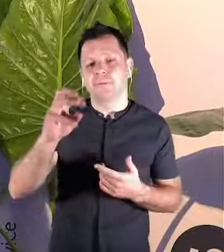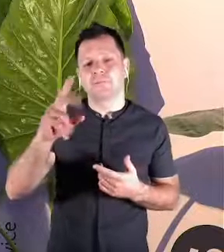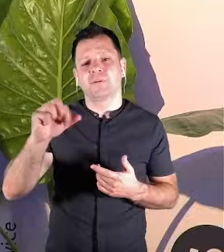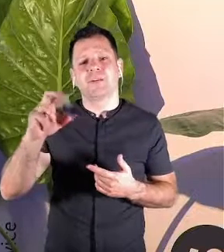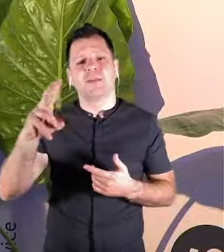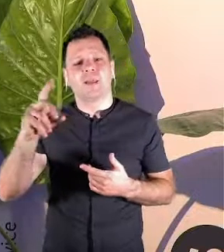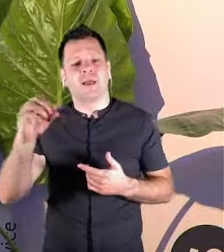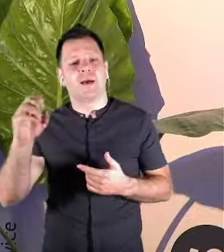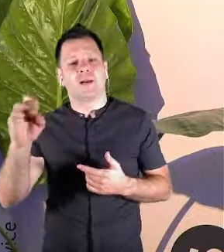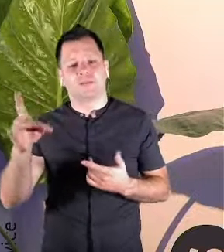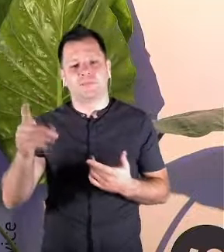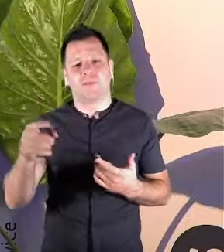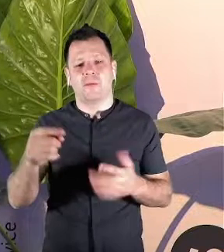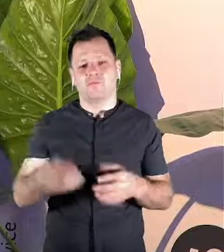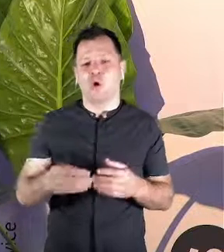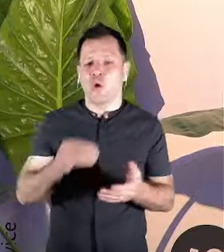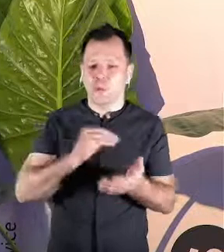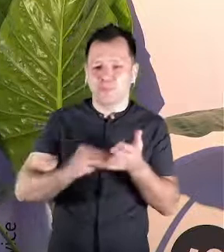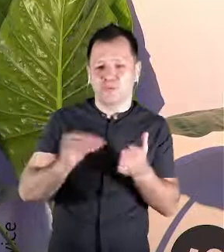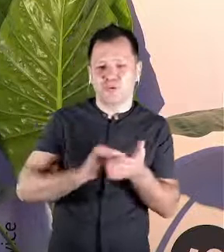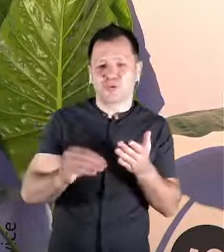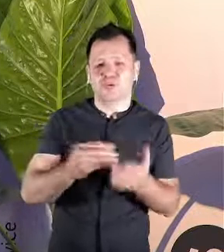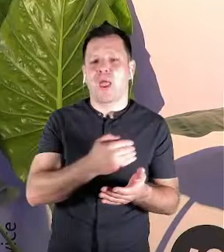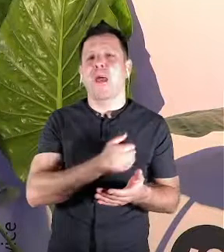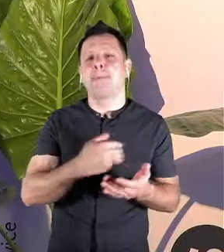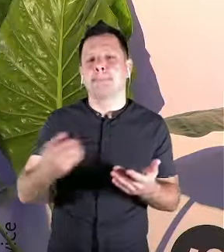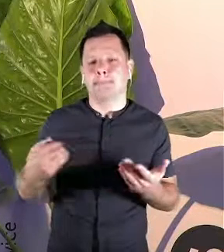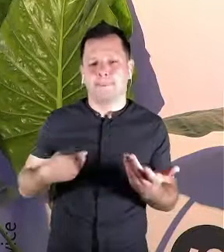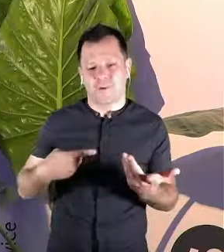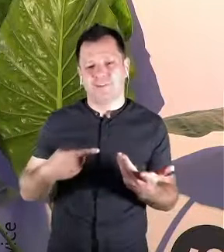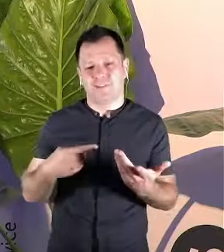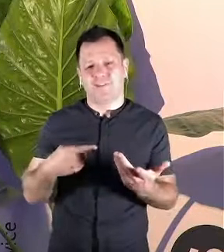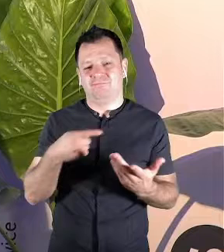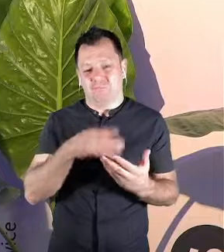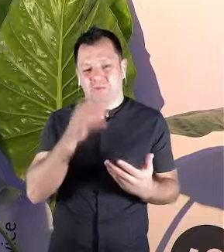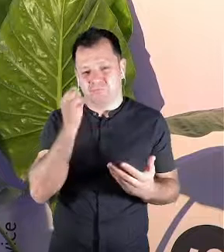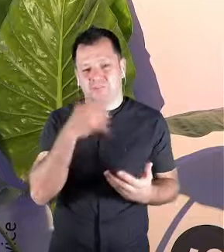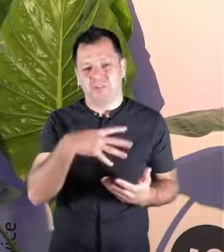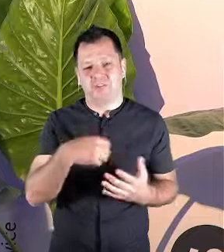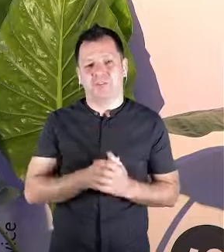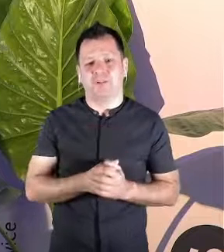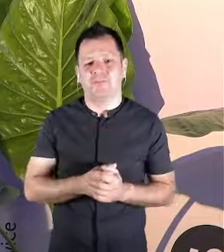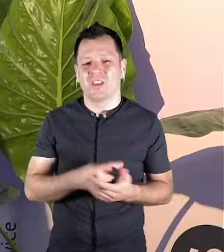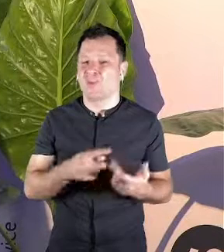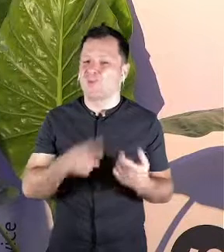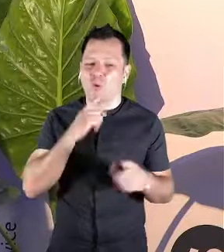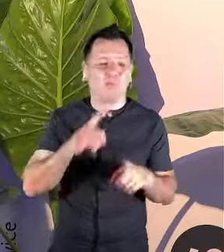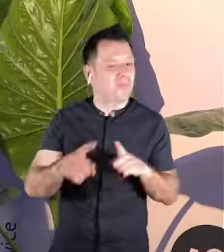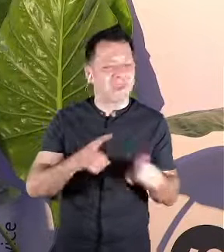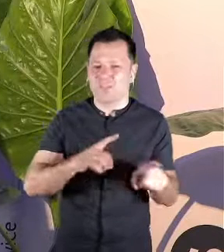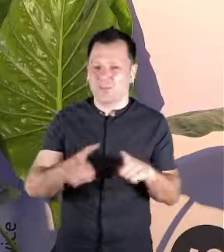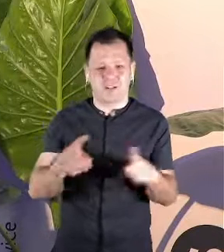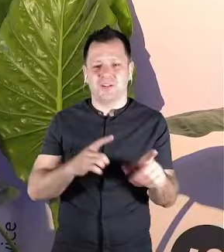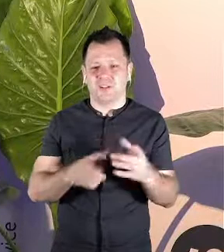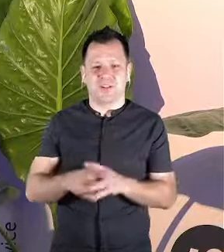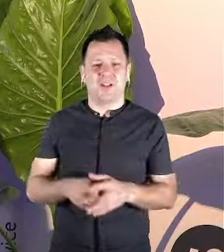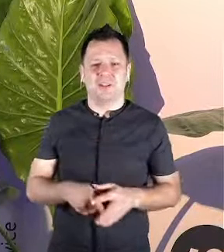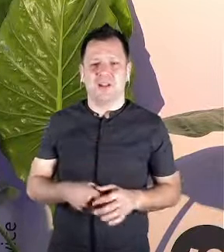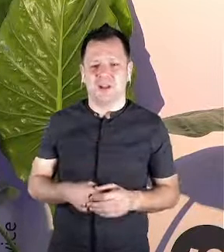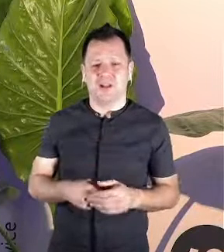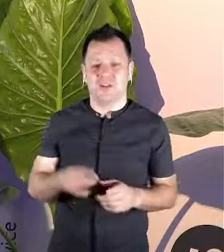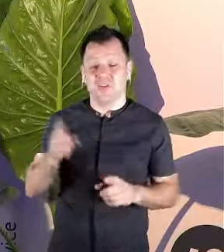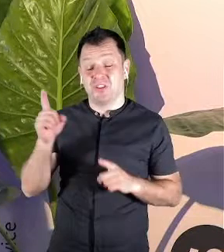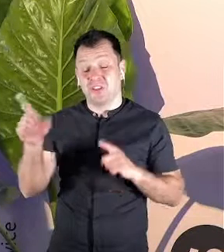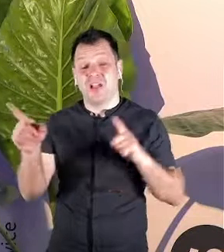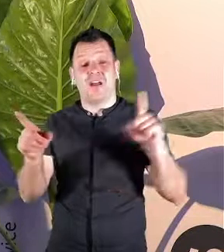from and where we are working, because the war on beauty and all